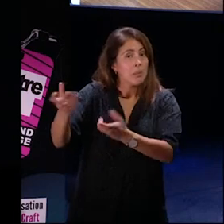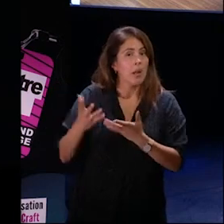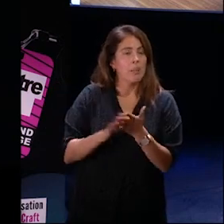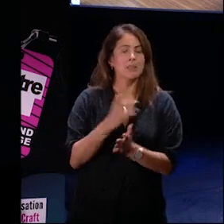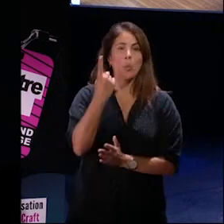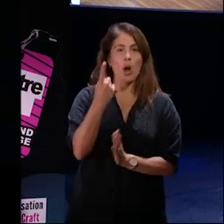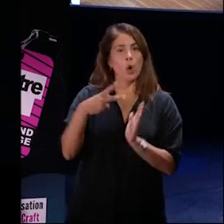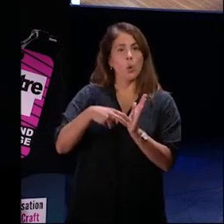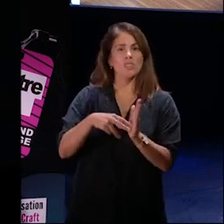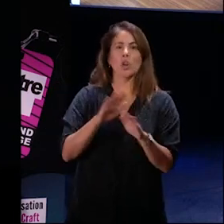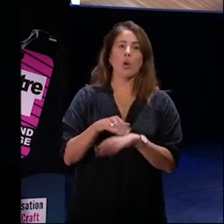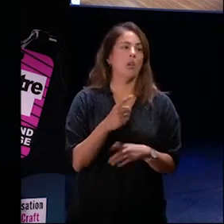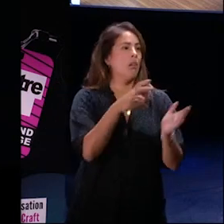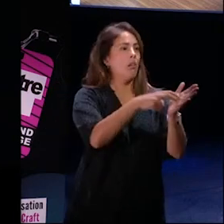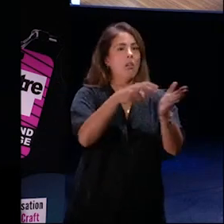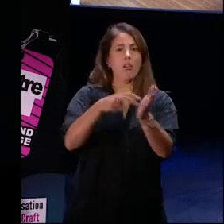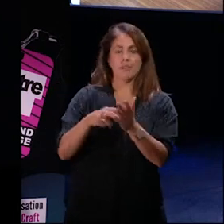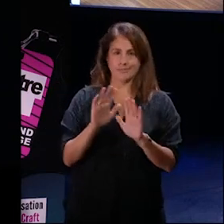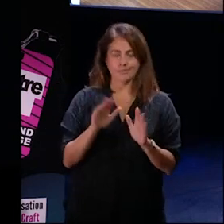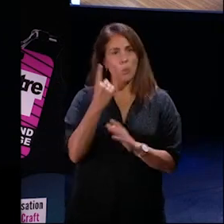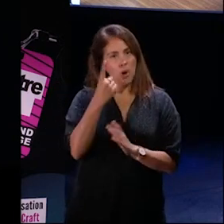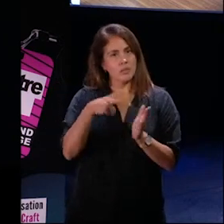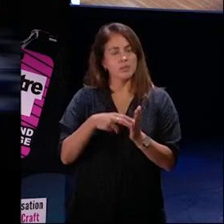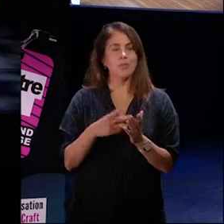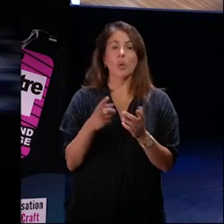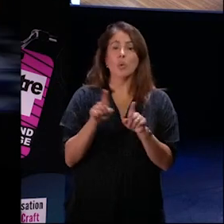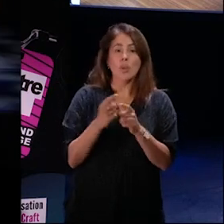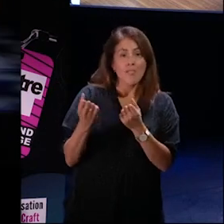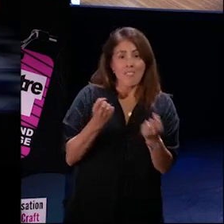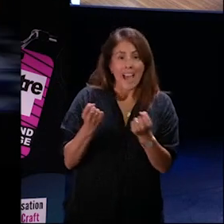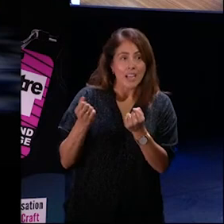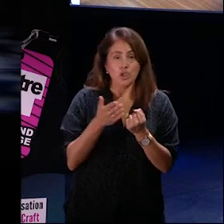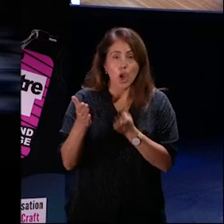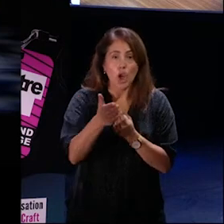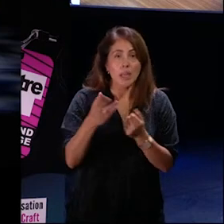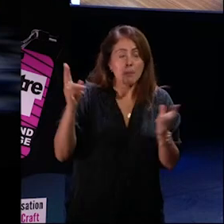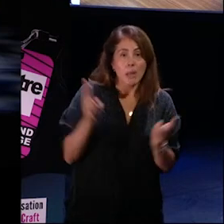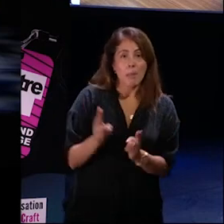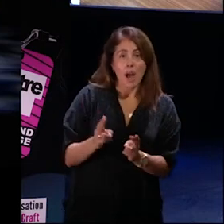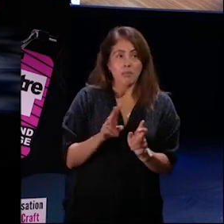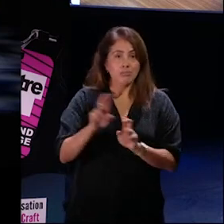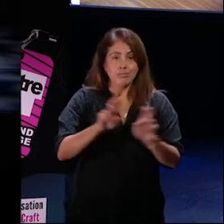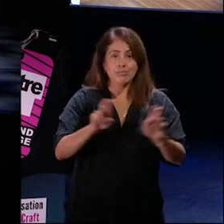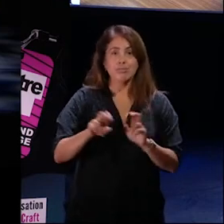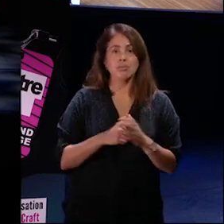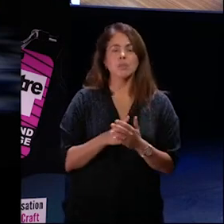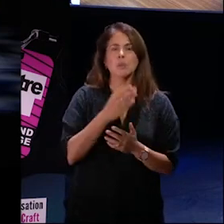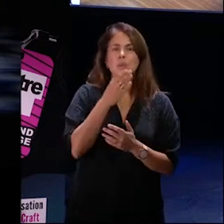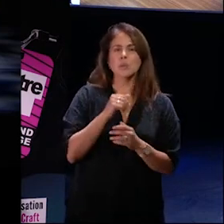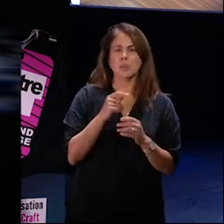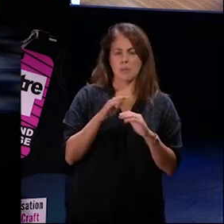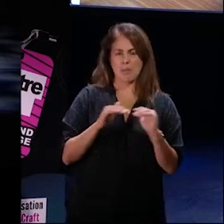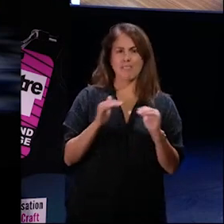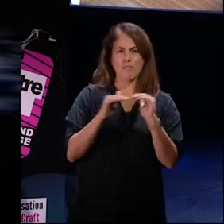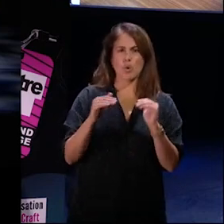order, not four going in. We're trying to plan our van journeys to minimise trips. We no longer use vac-form bricks, and we CNC